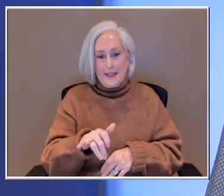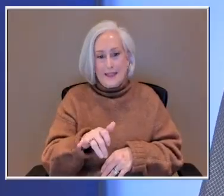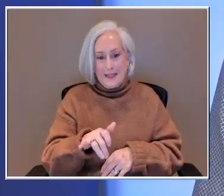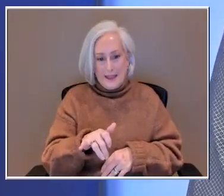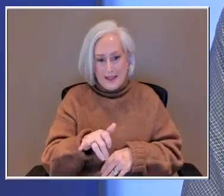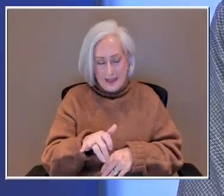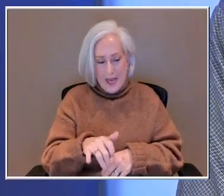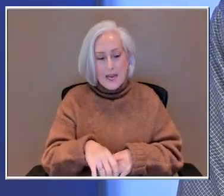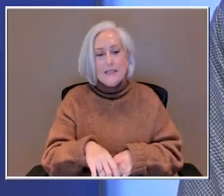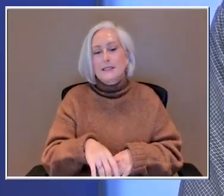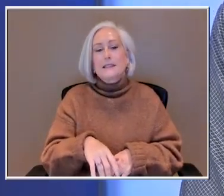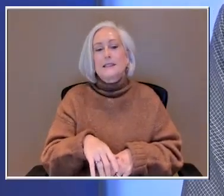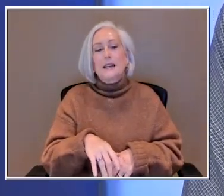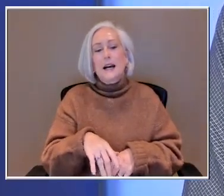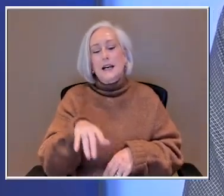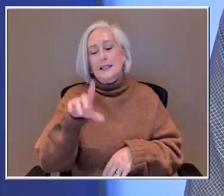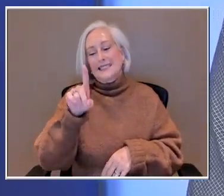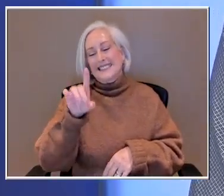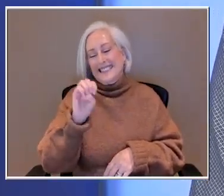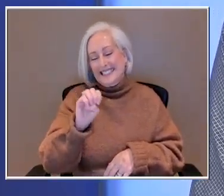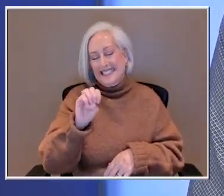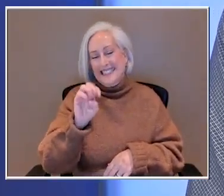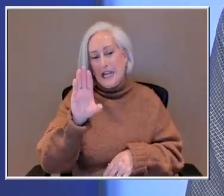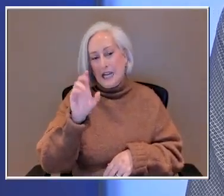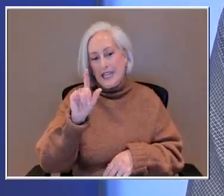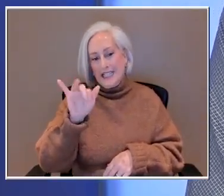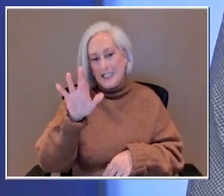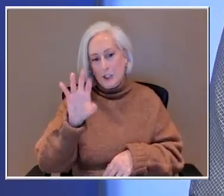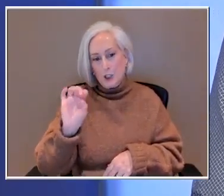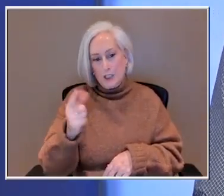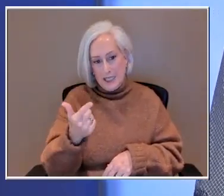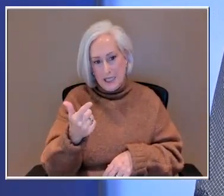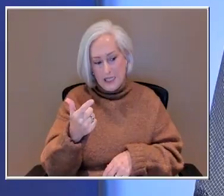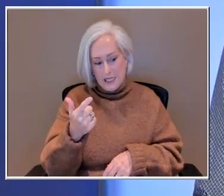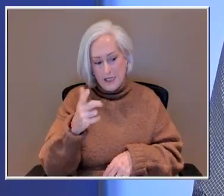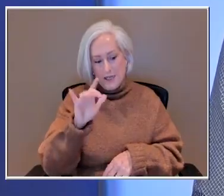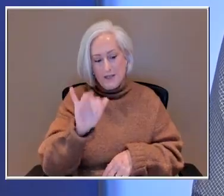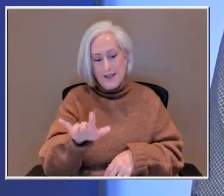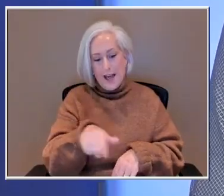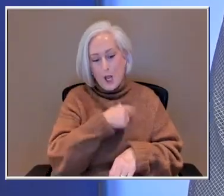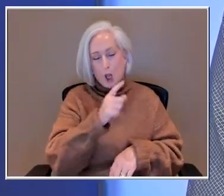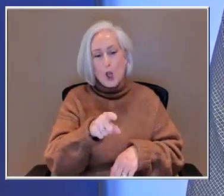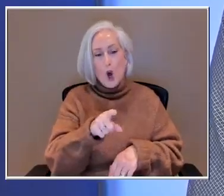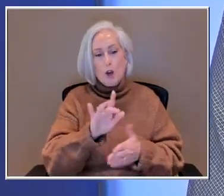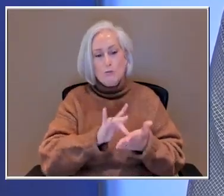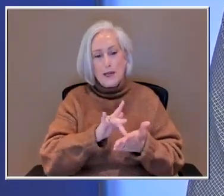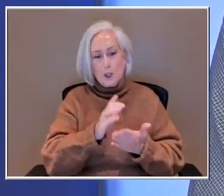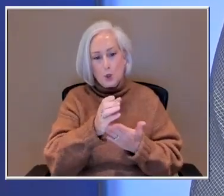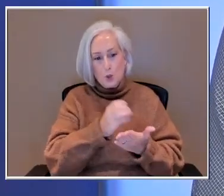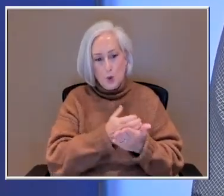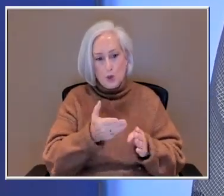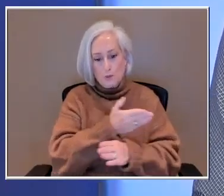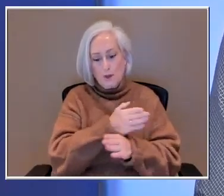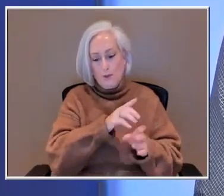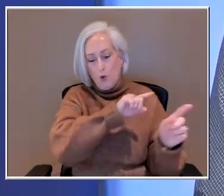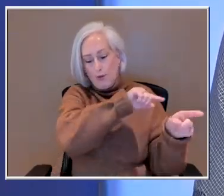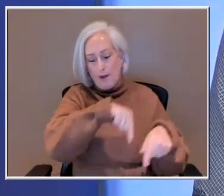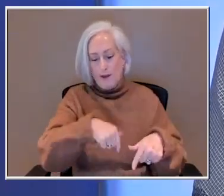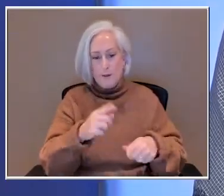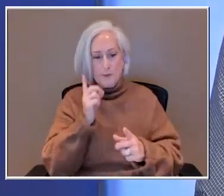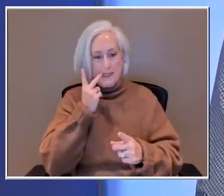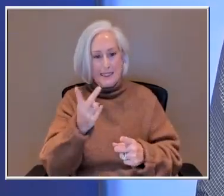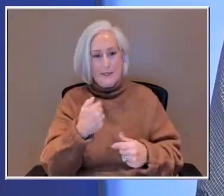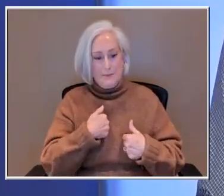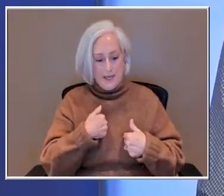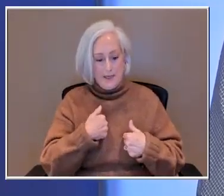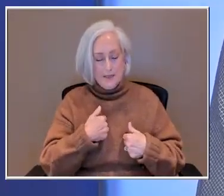to my door is something to always kind of remind them of. And that sometimes you have actual medical fatigue. He's been poked